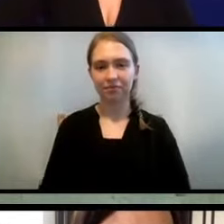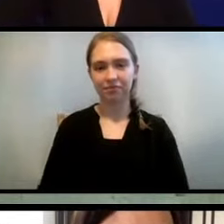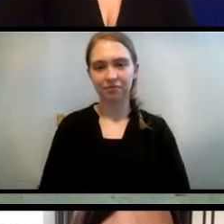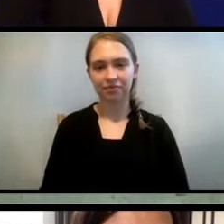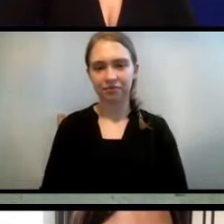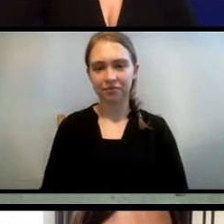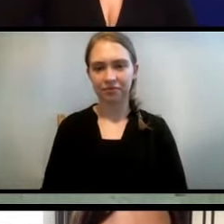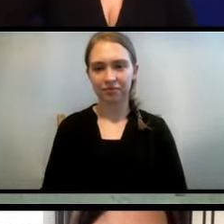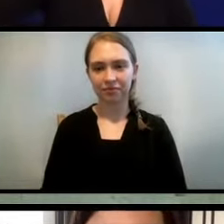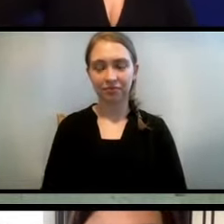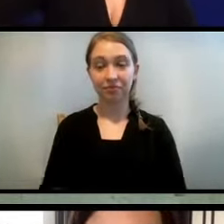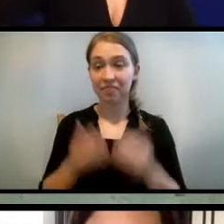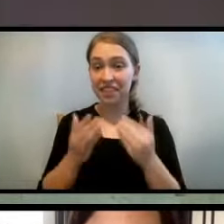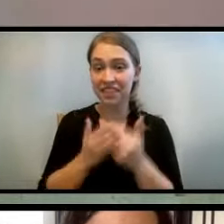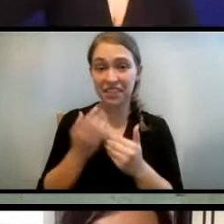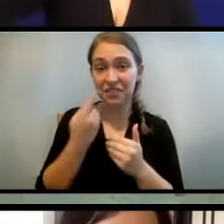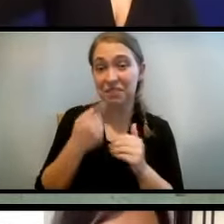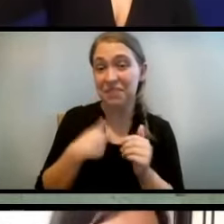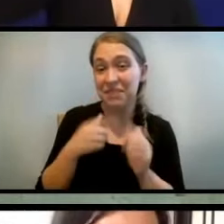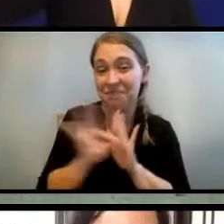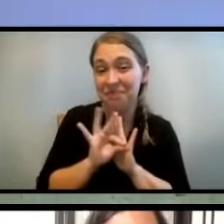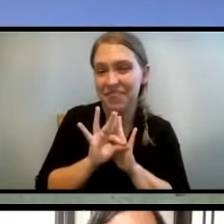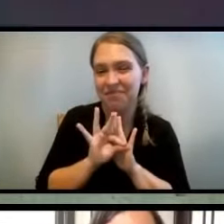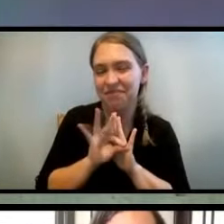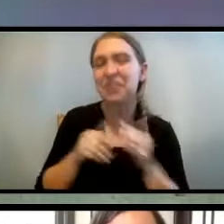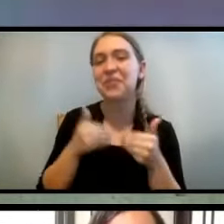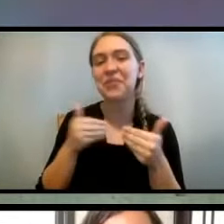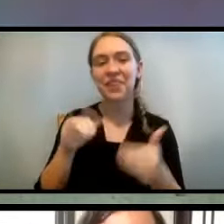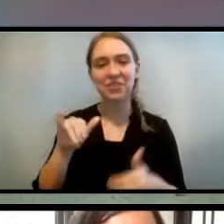Or is it easier for me to pick? Julia?